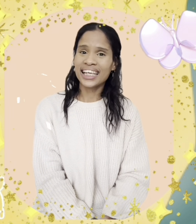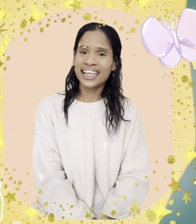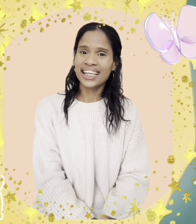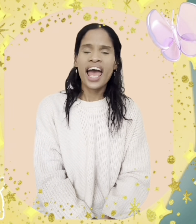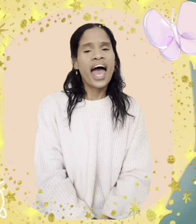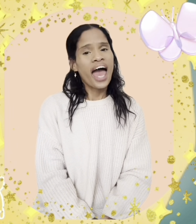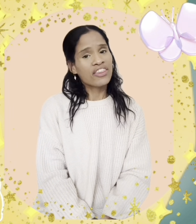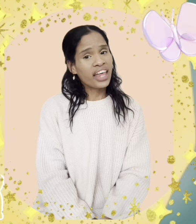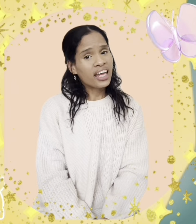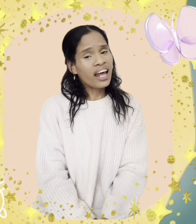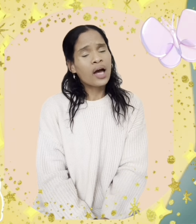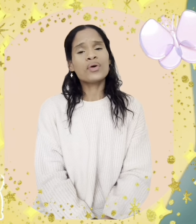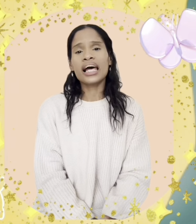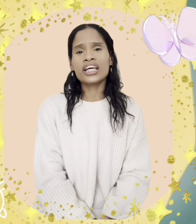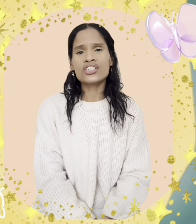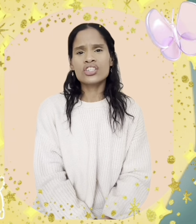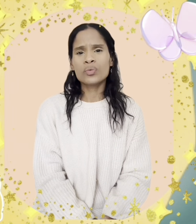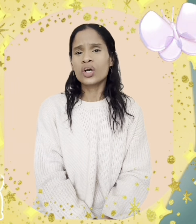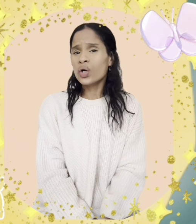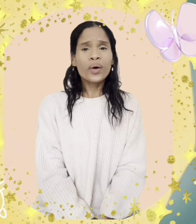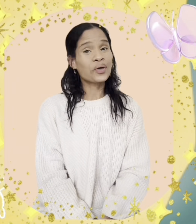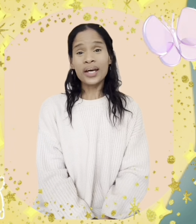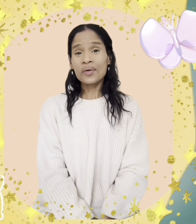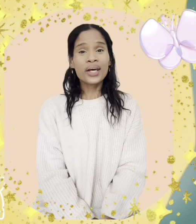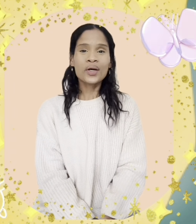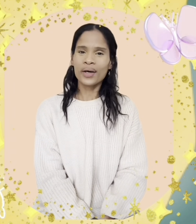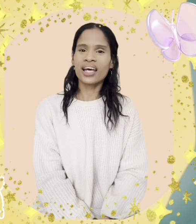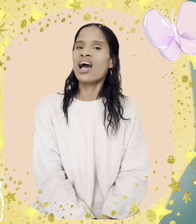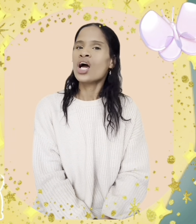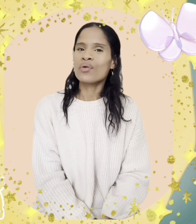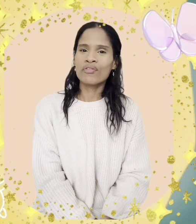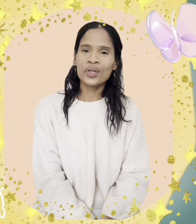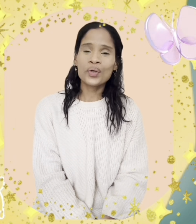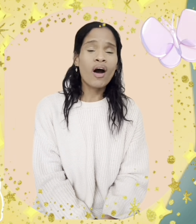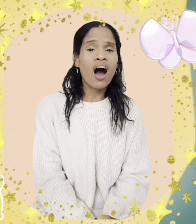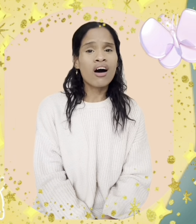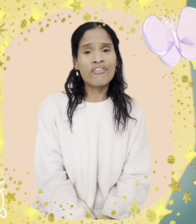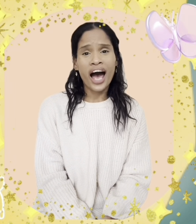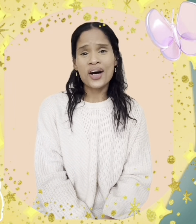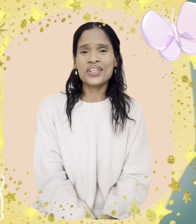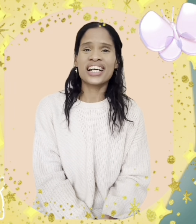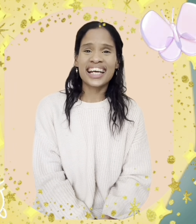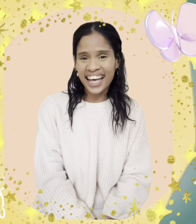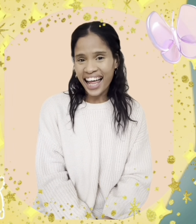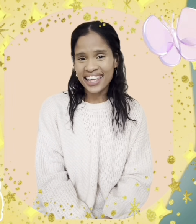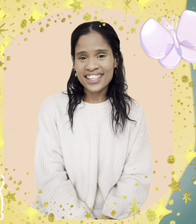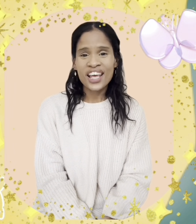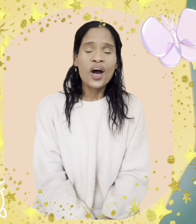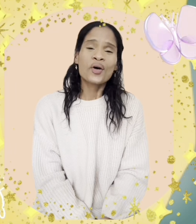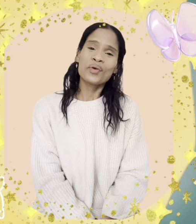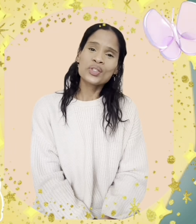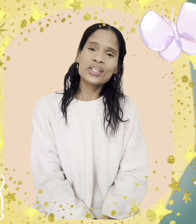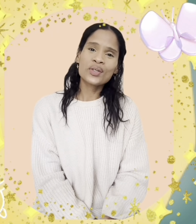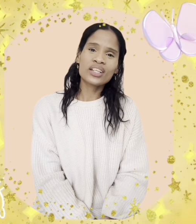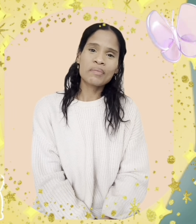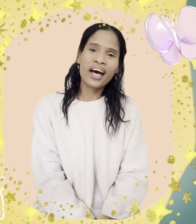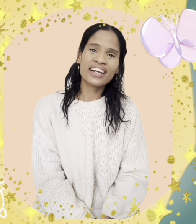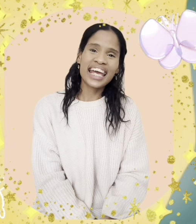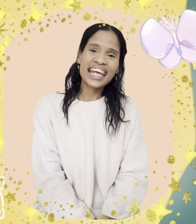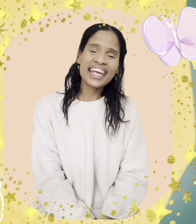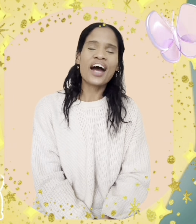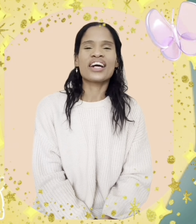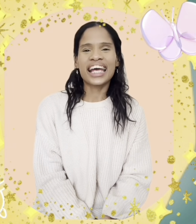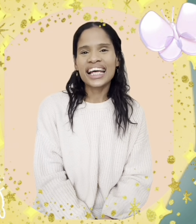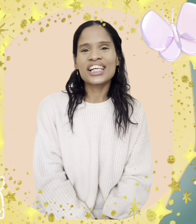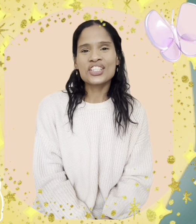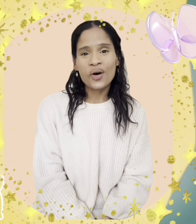week. And then I would like us to do a quick review of our colors, which we talked about